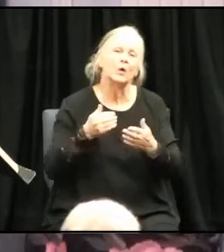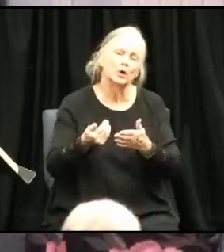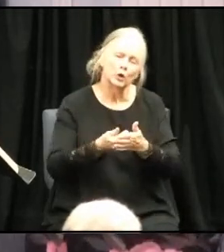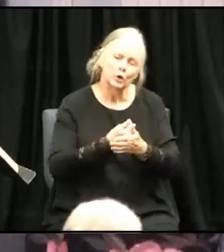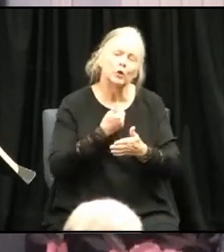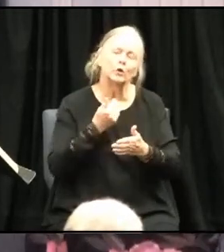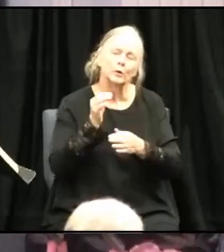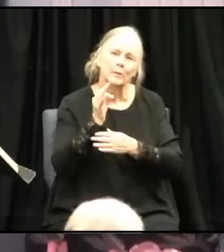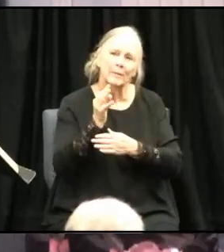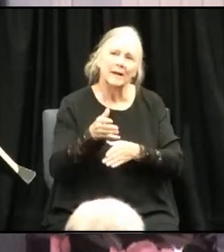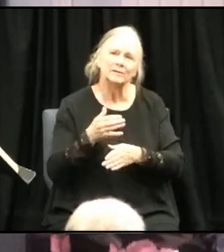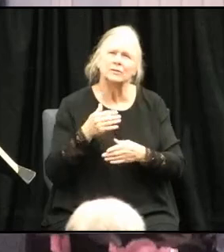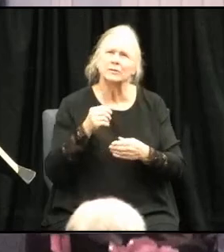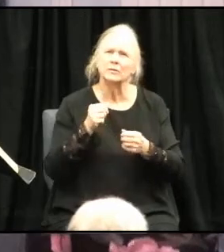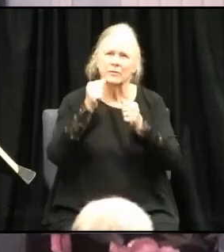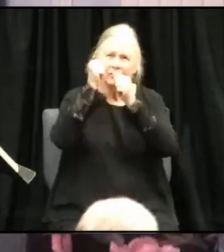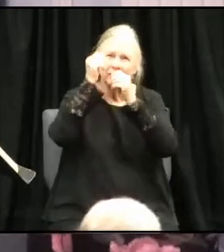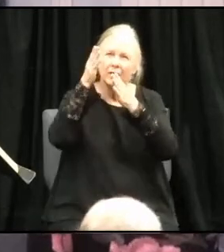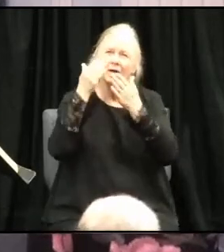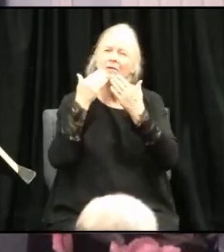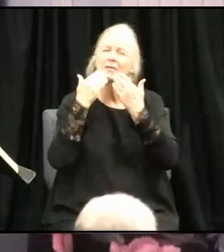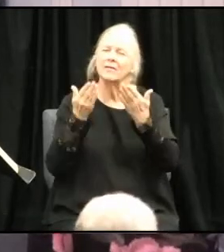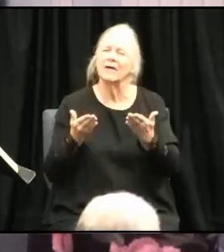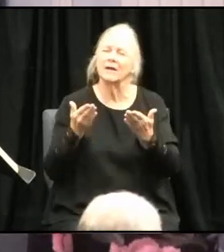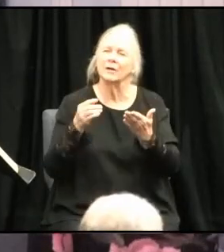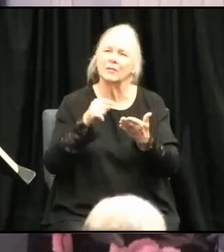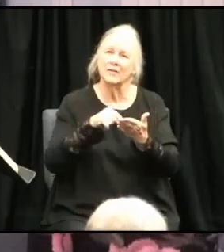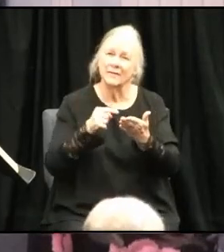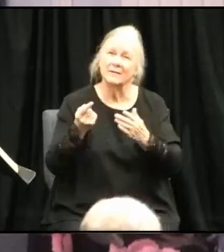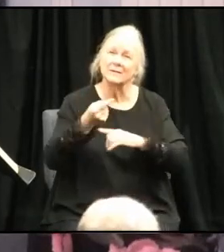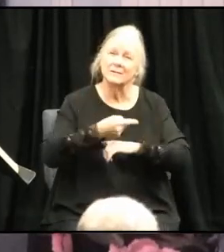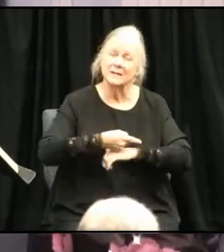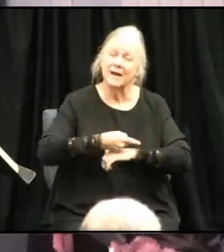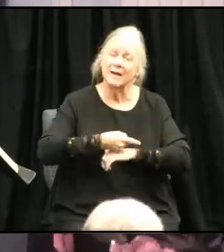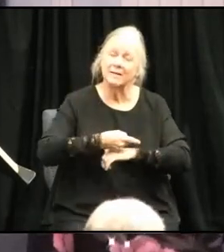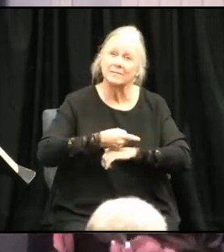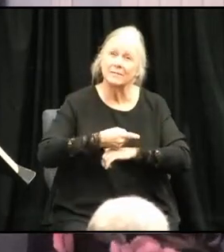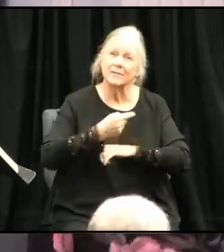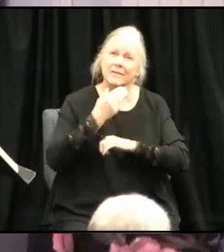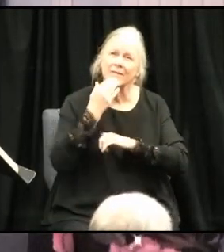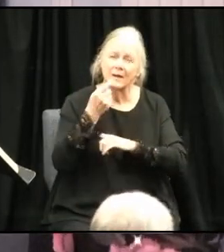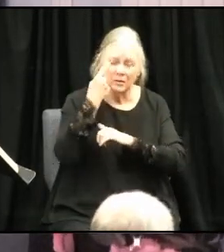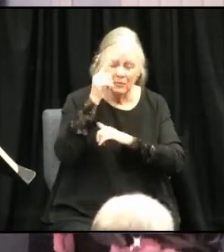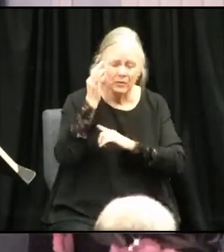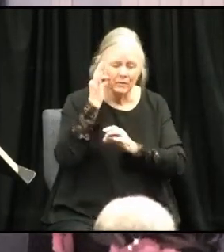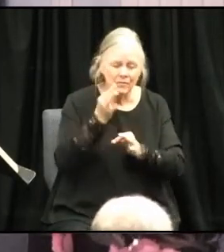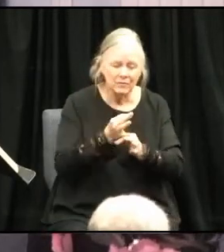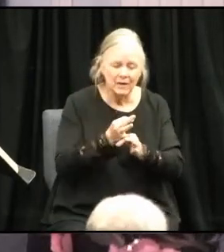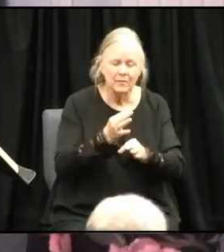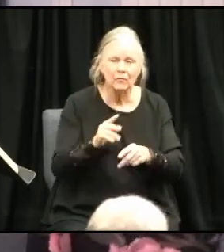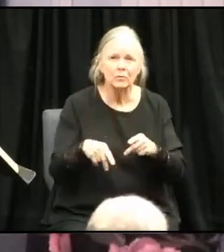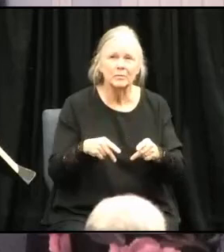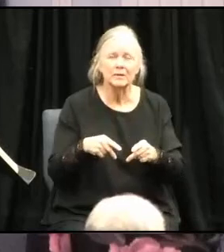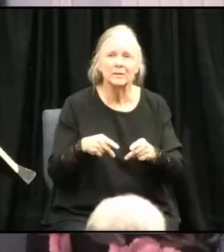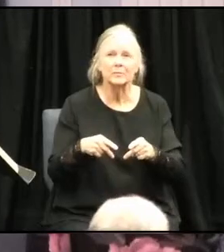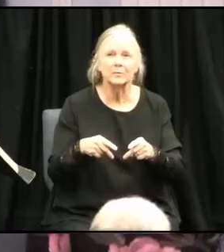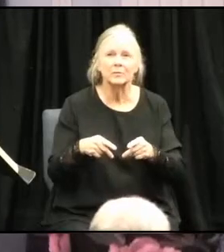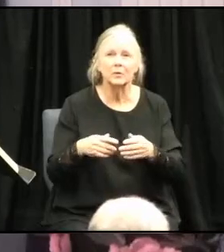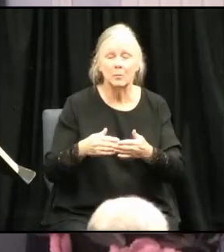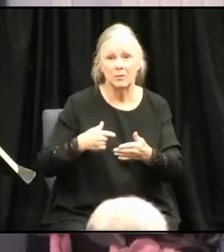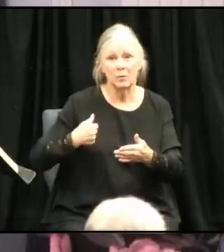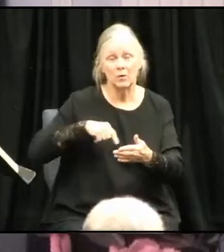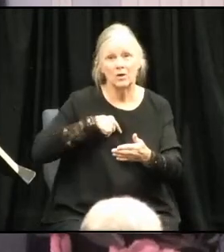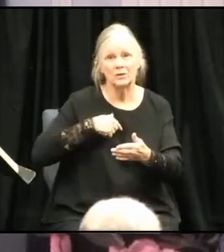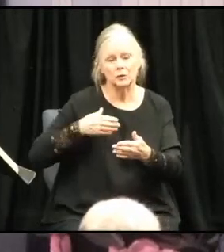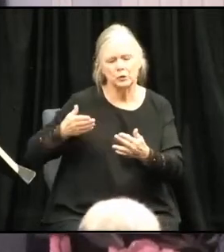Father, thank you for this day. Thank you for those that have been faithful before us through the years. Father, help